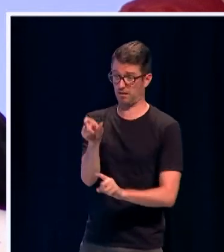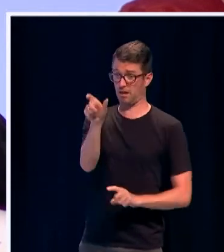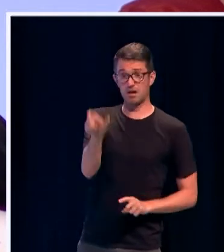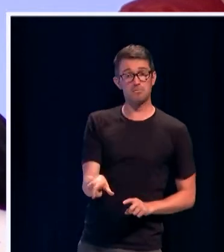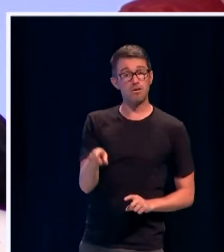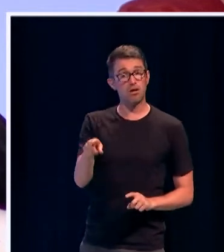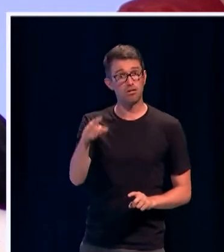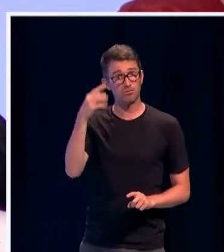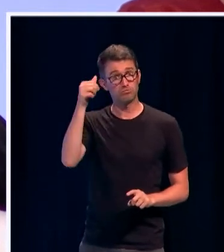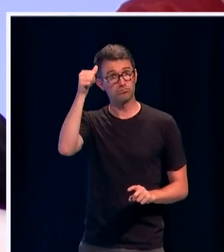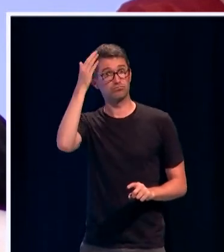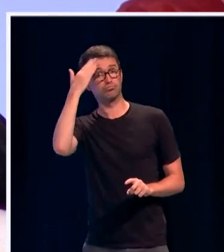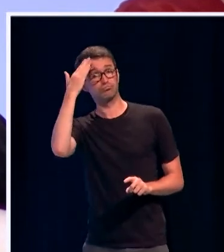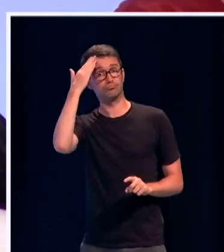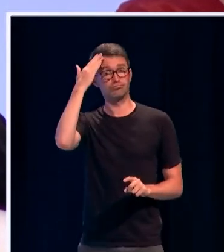right holder.